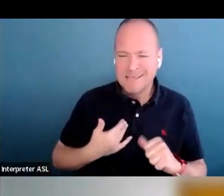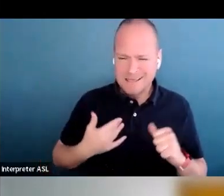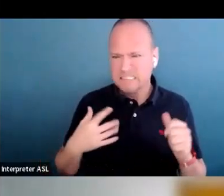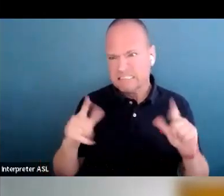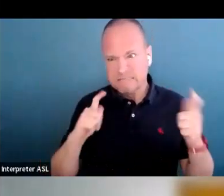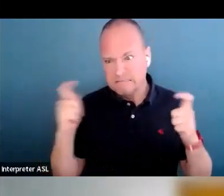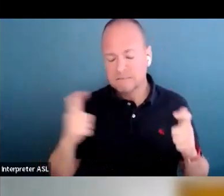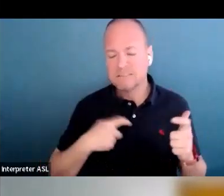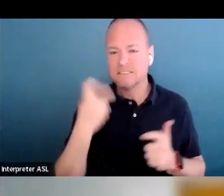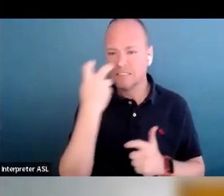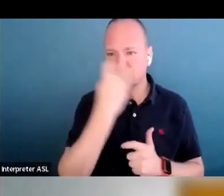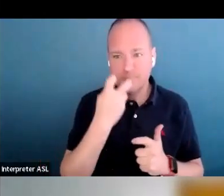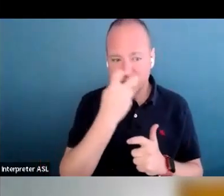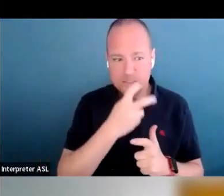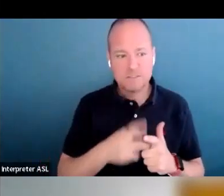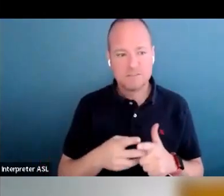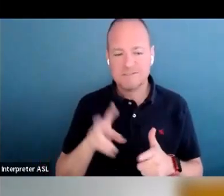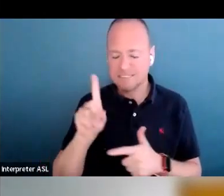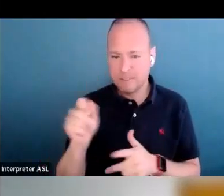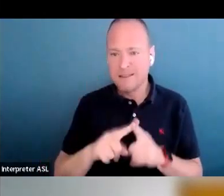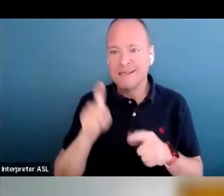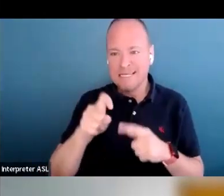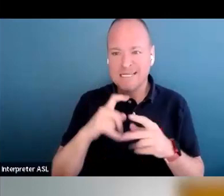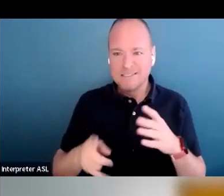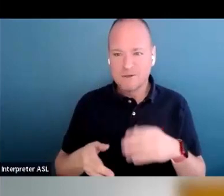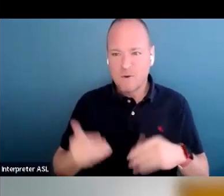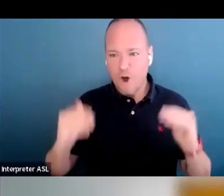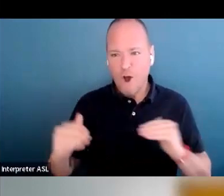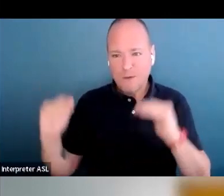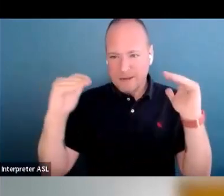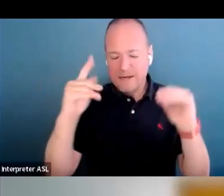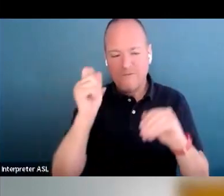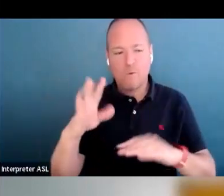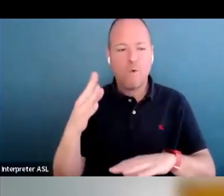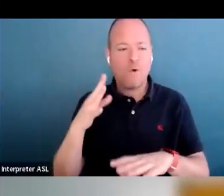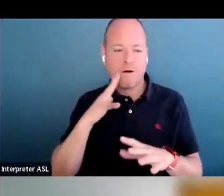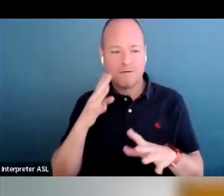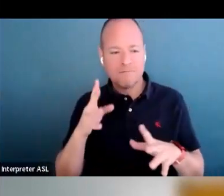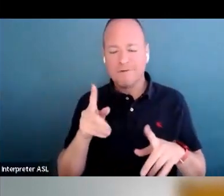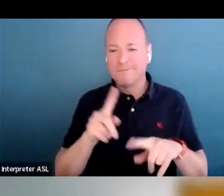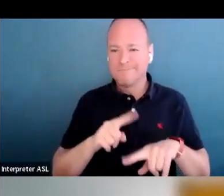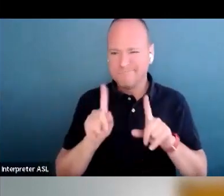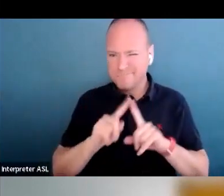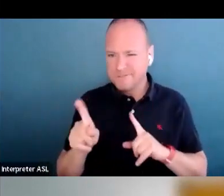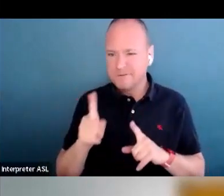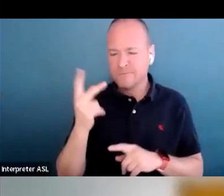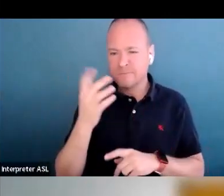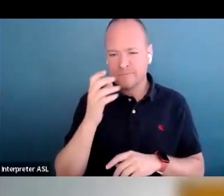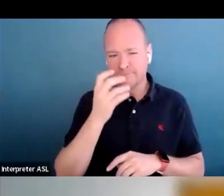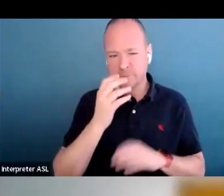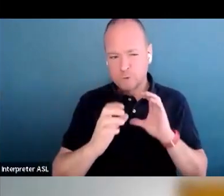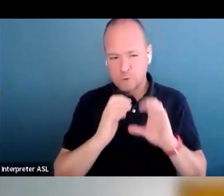needs augmentative and alternative communication, or AAC, to be heard and understood by others.